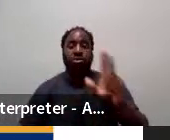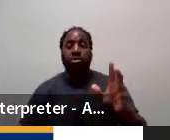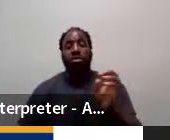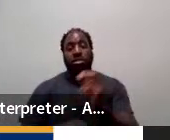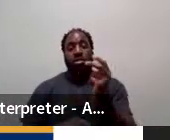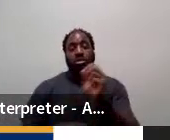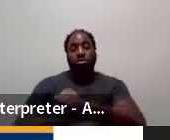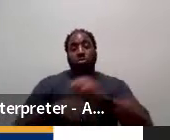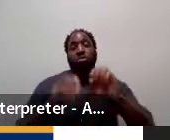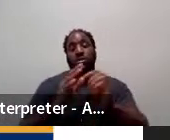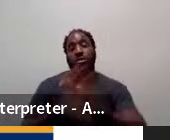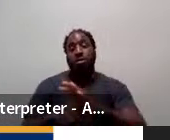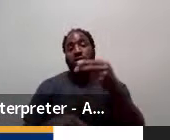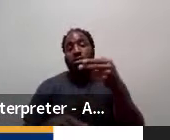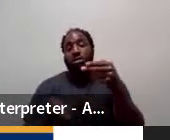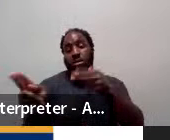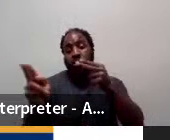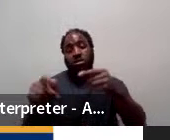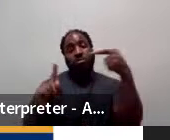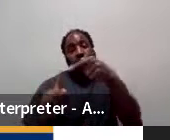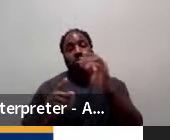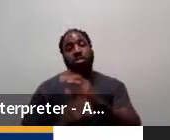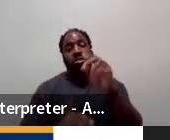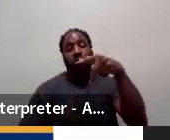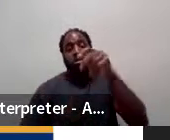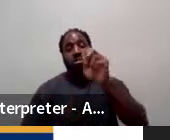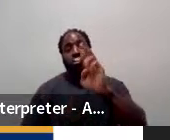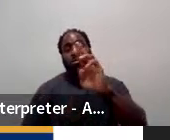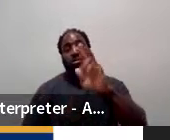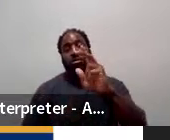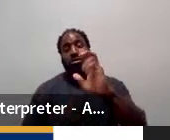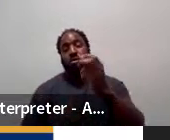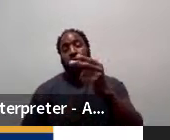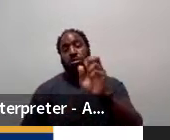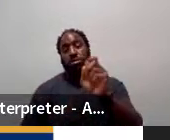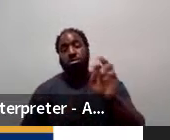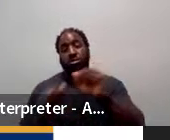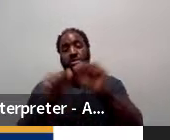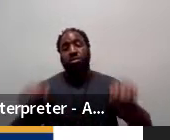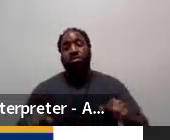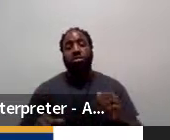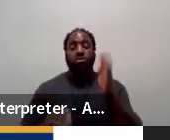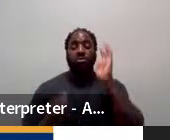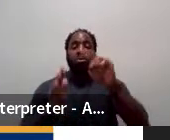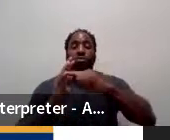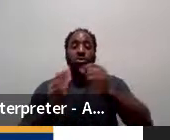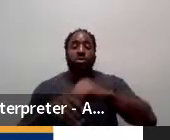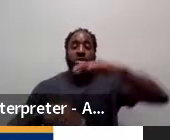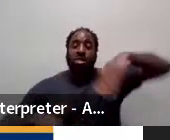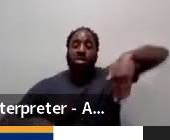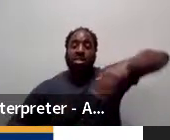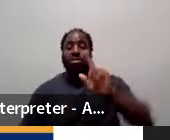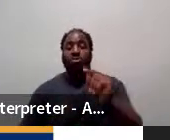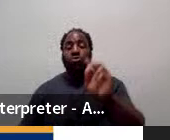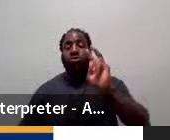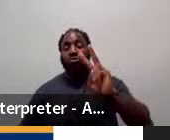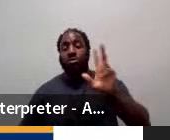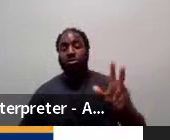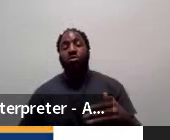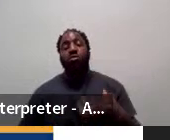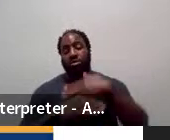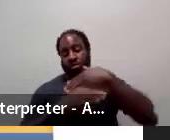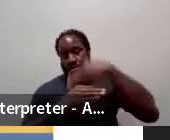work started on the construction of the stations themselves will be Hunts Point and Parkchester, and that'll be late in 2023.